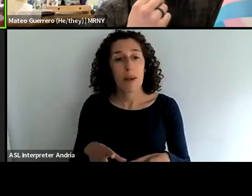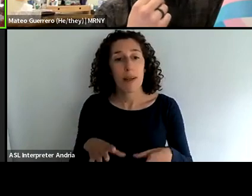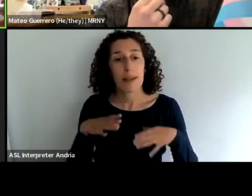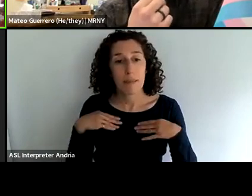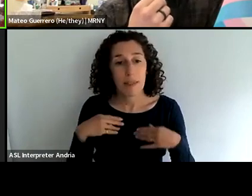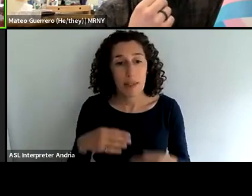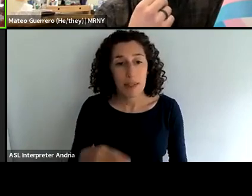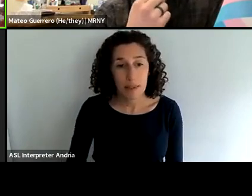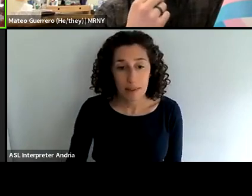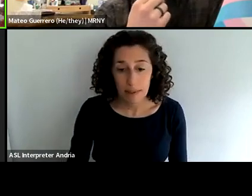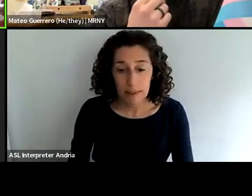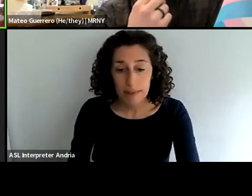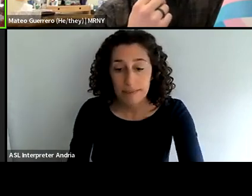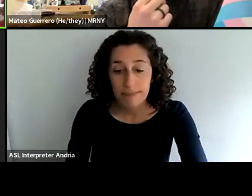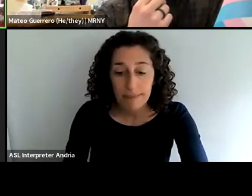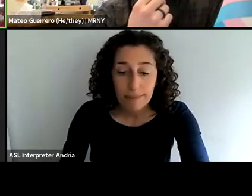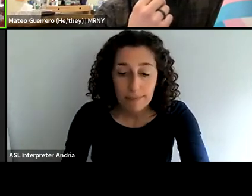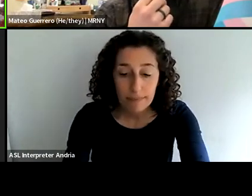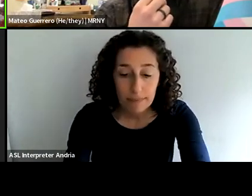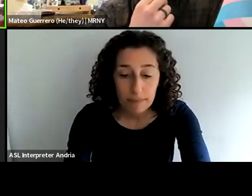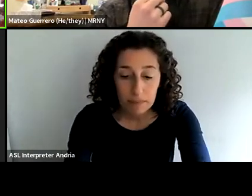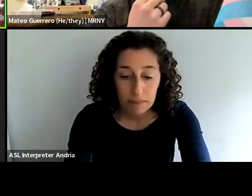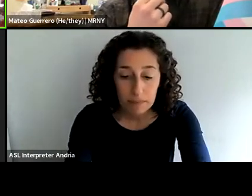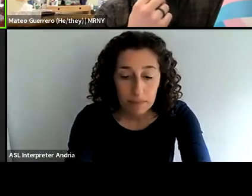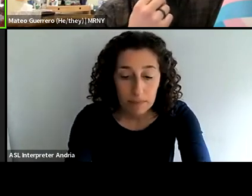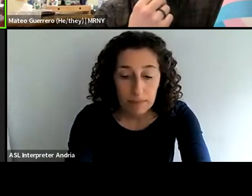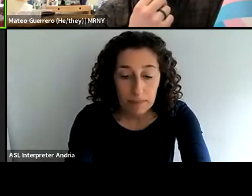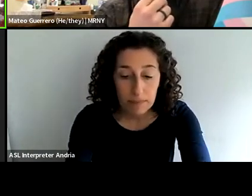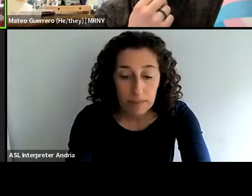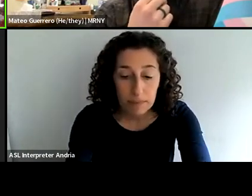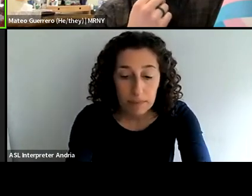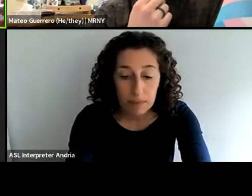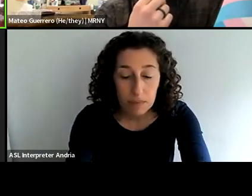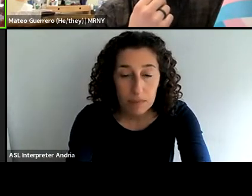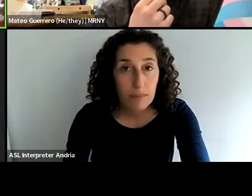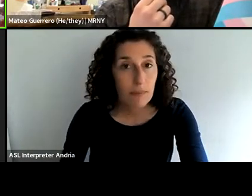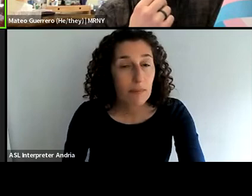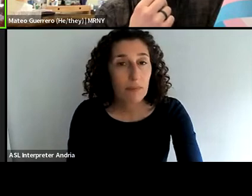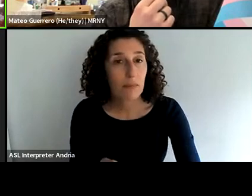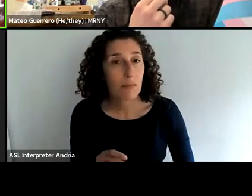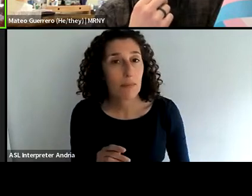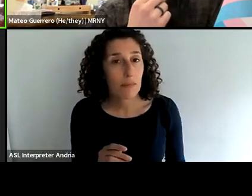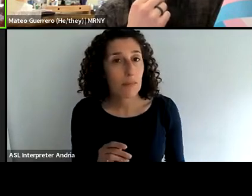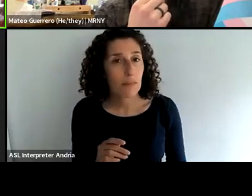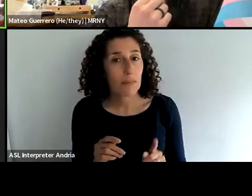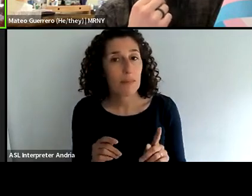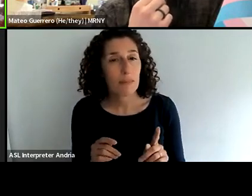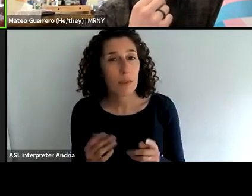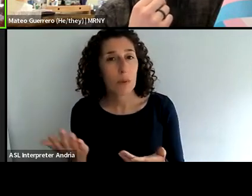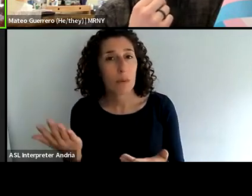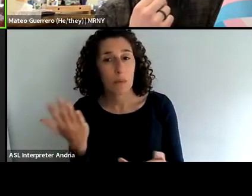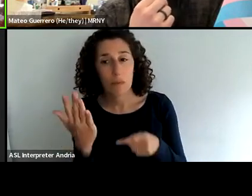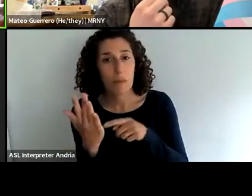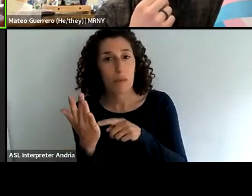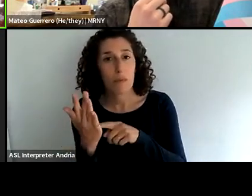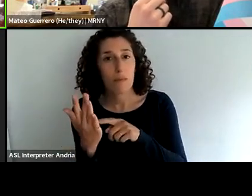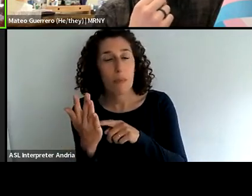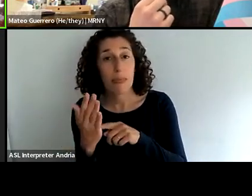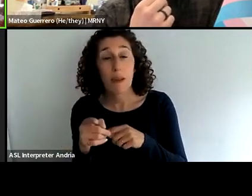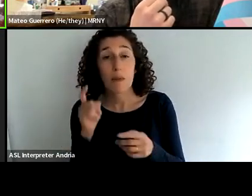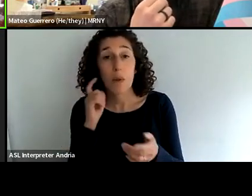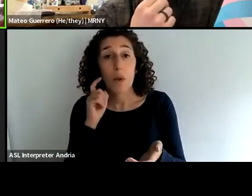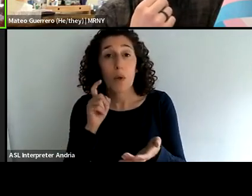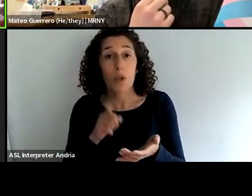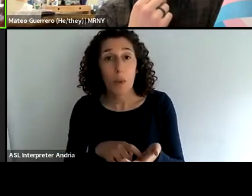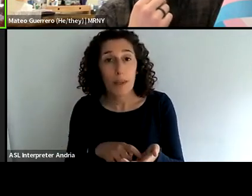on. The question is, have you noticed an uptick in the acceptance of trans people and the community now versus